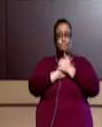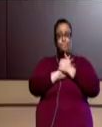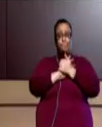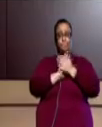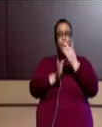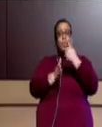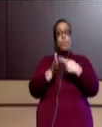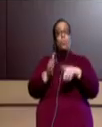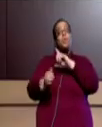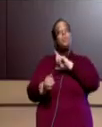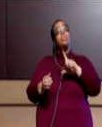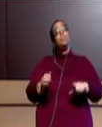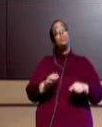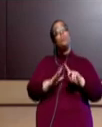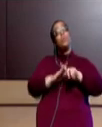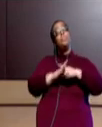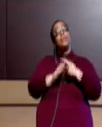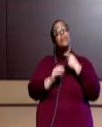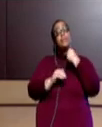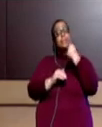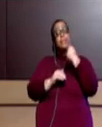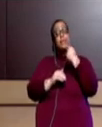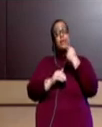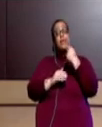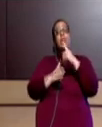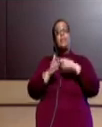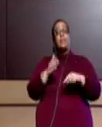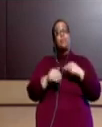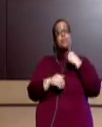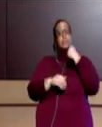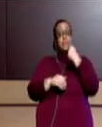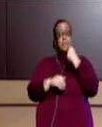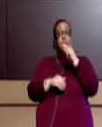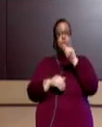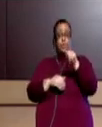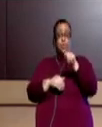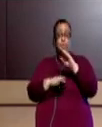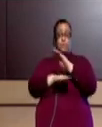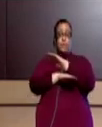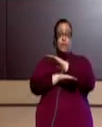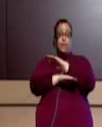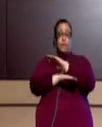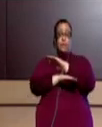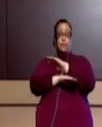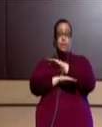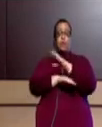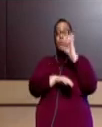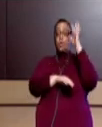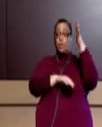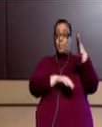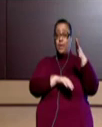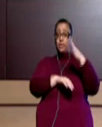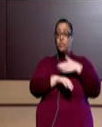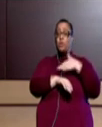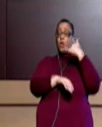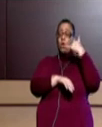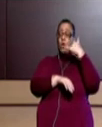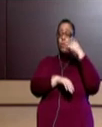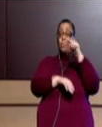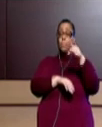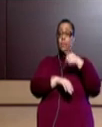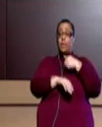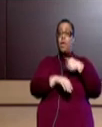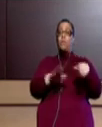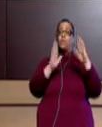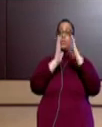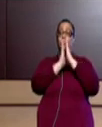what did the Lord begin to say? And that's what we're going to say to you tonight. When Pastor Meeks called me, I went in prayer and I was like, okay, God,